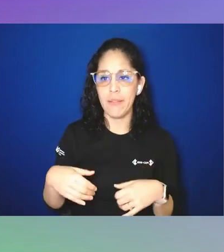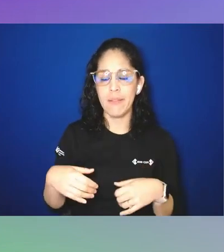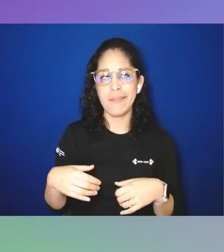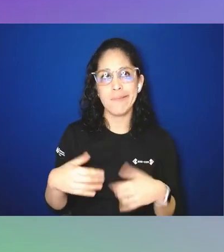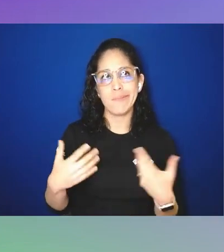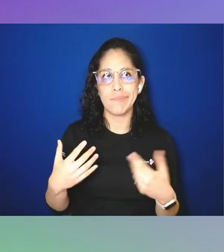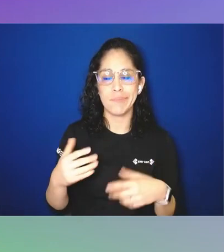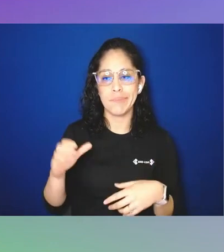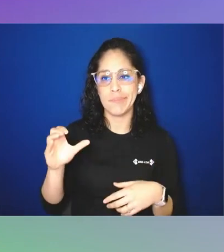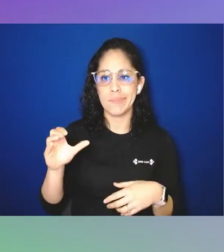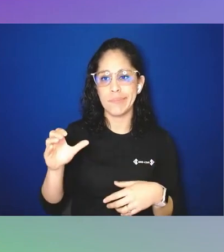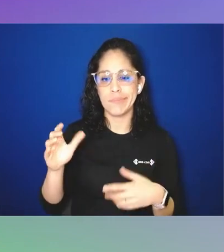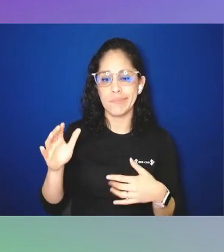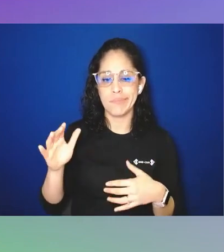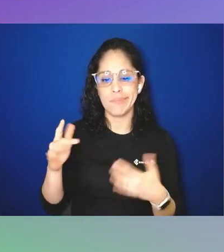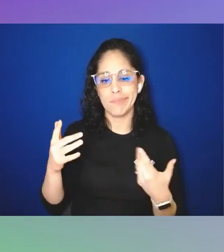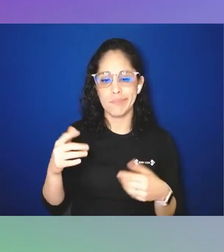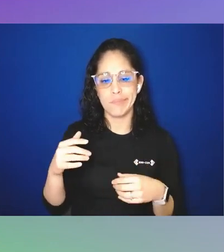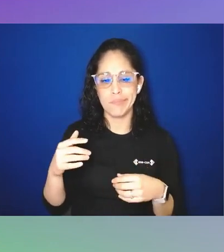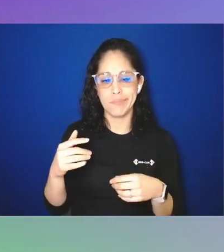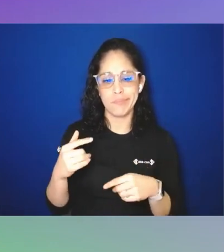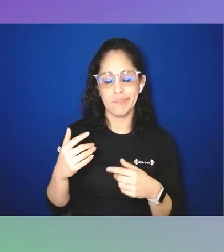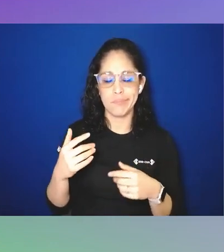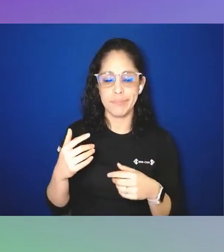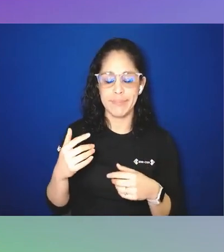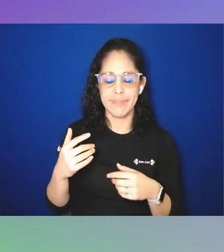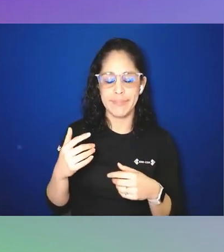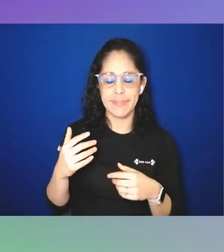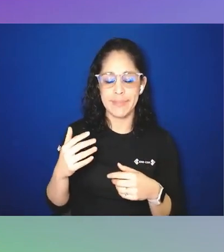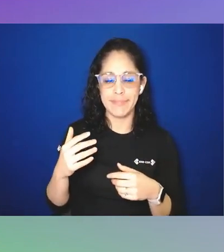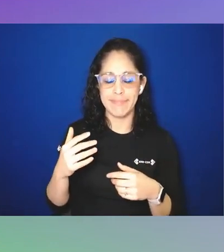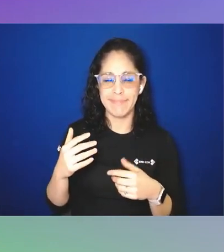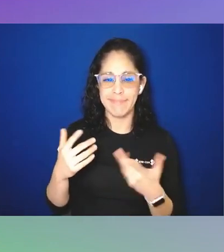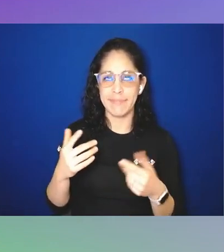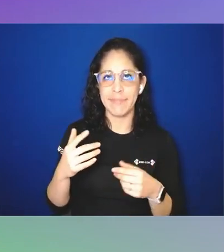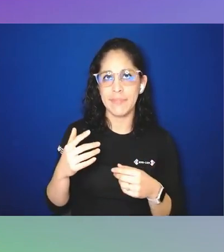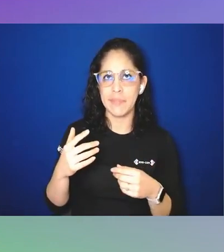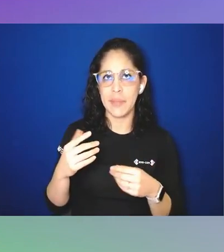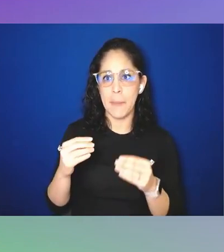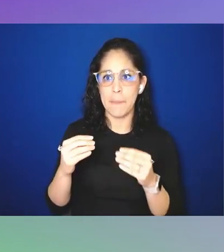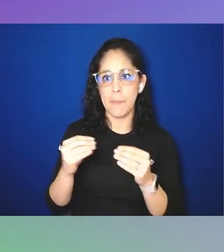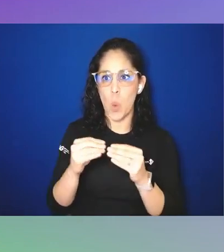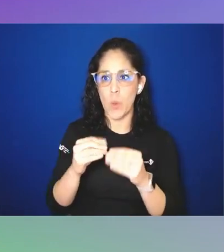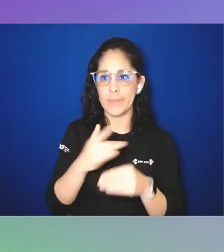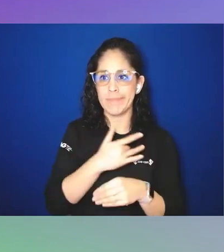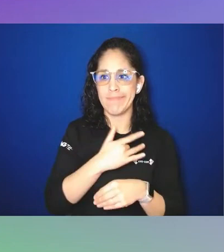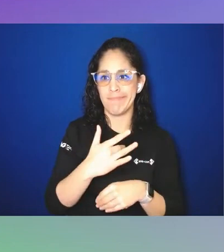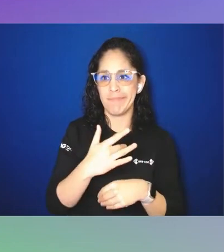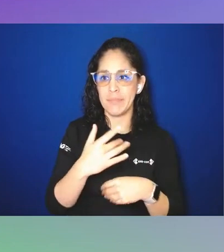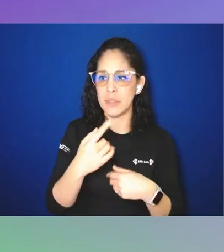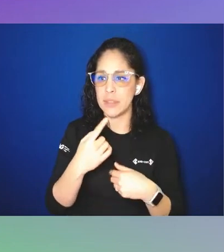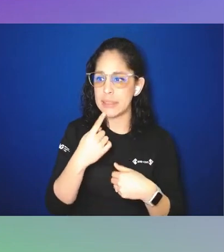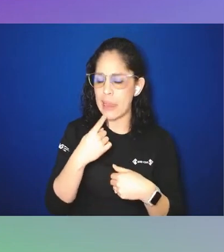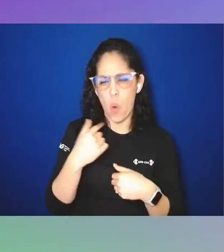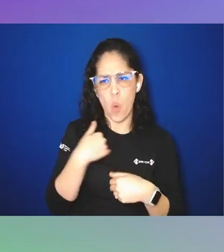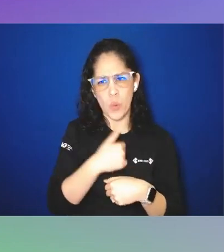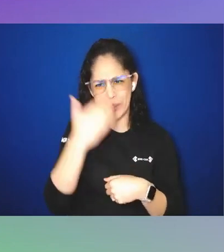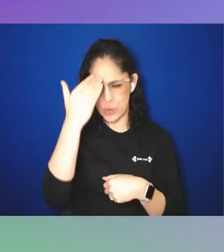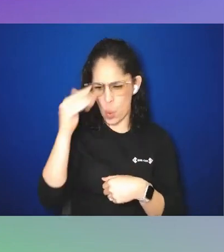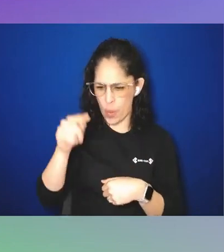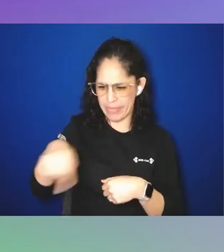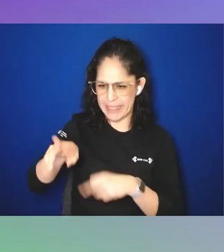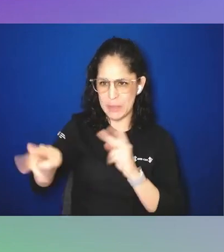is where you're saying, oh, we know that these people in our